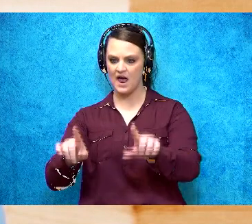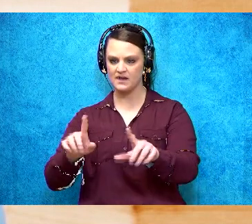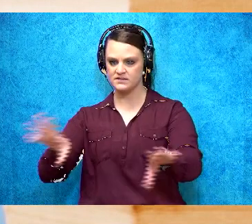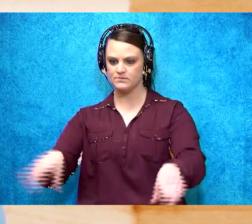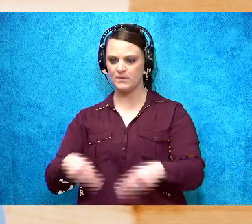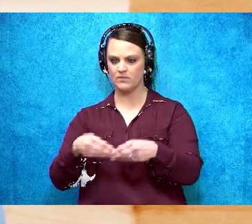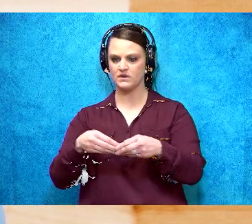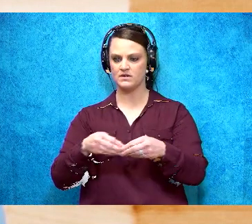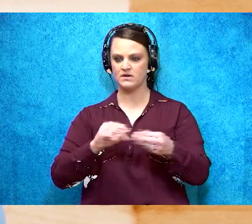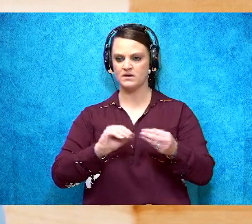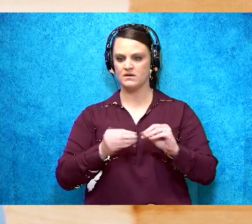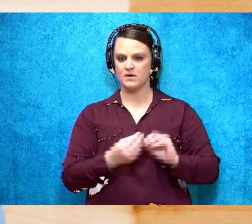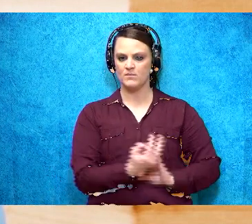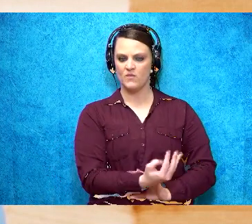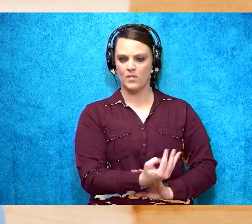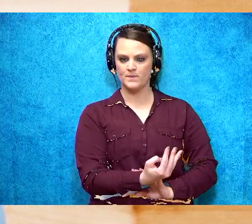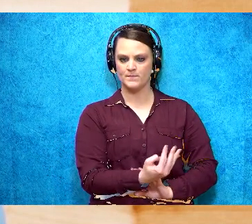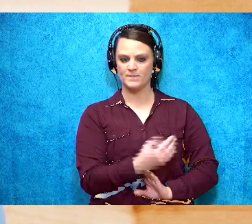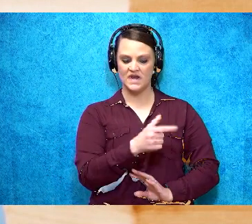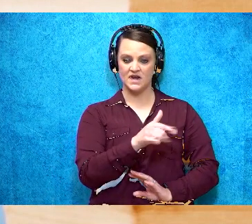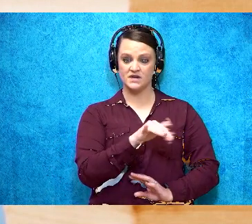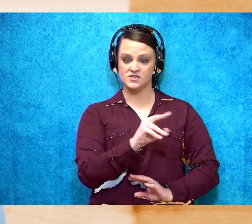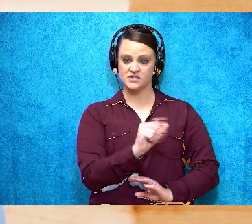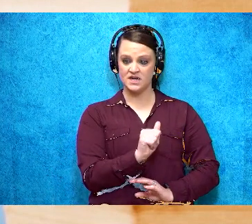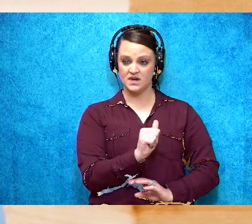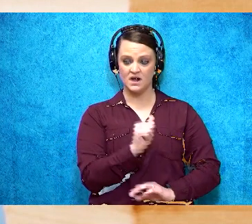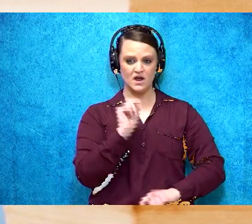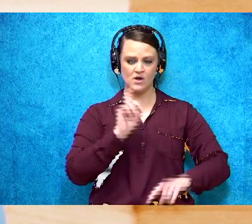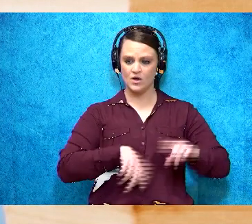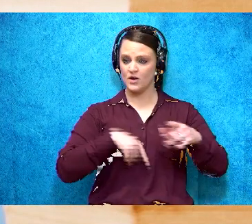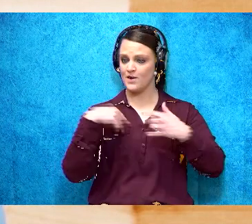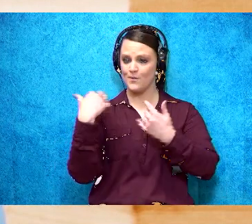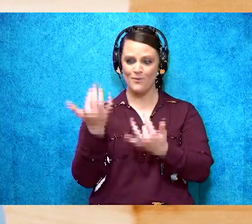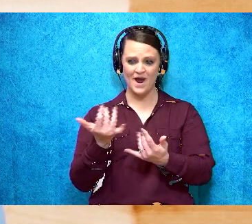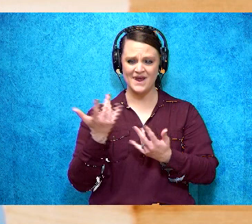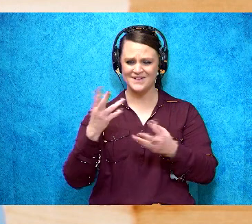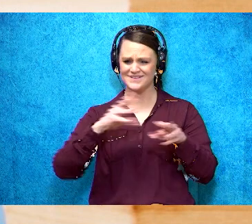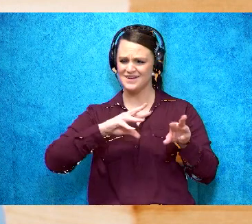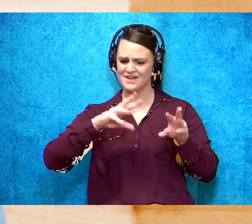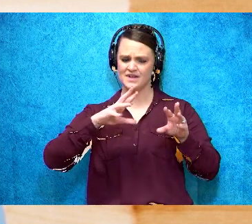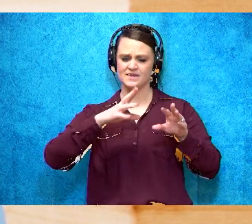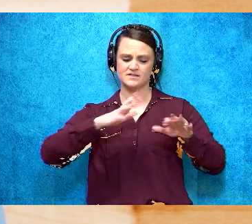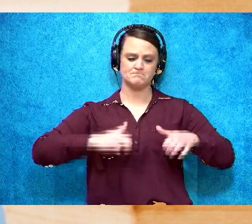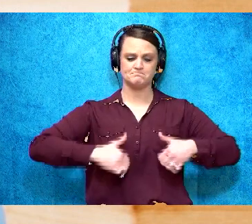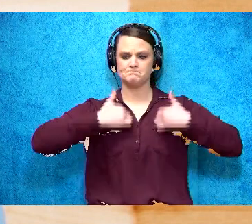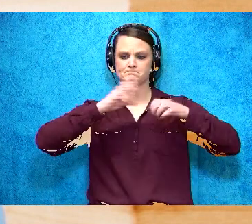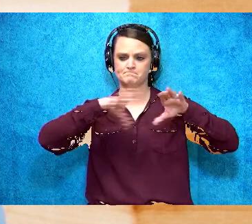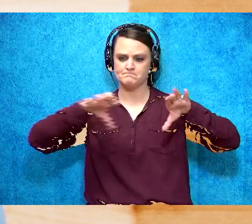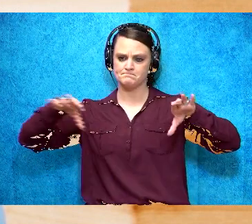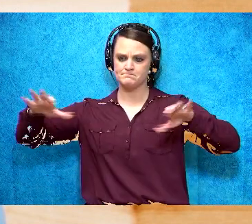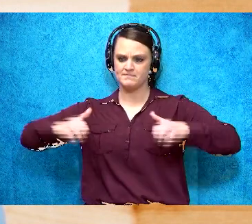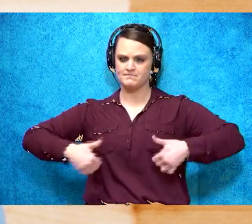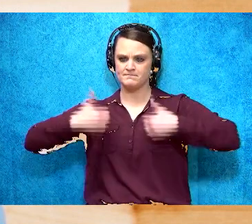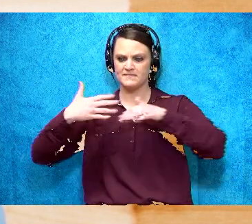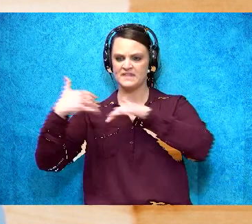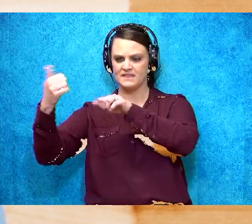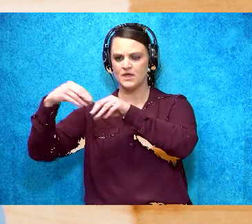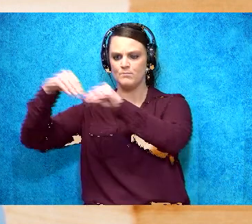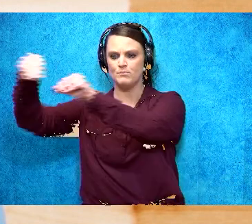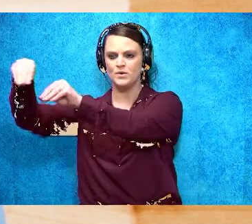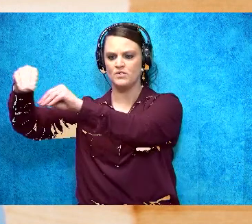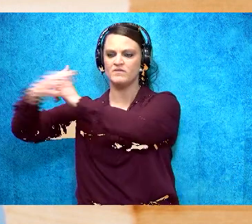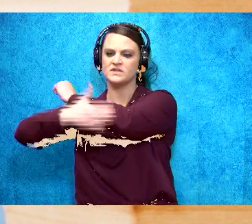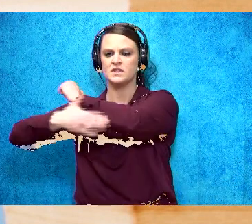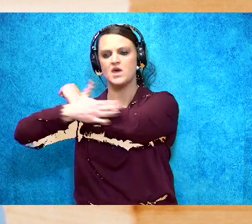number 4. Gina could not wait to move out of the neighborhood and into the country. Which word do you